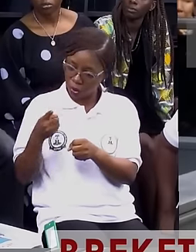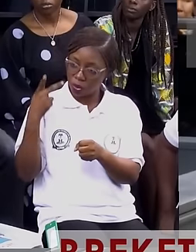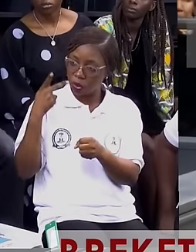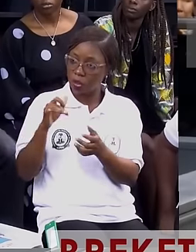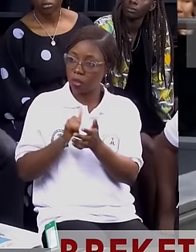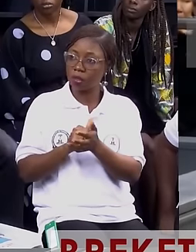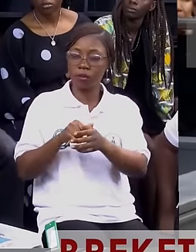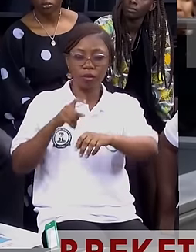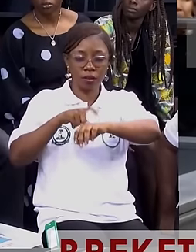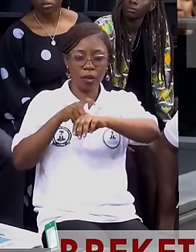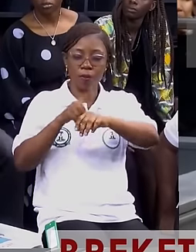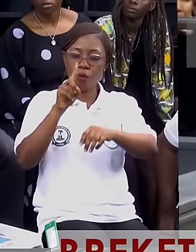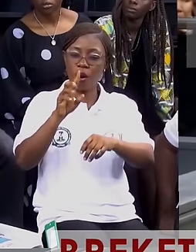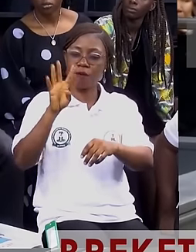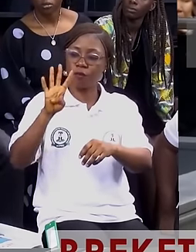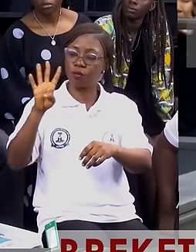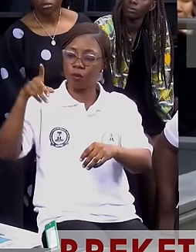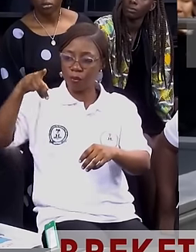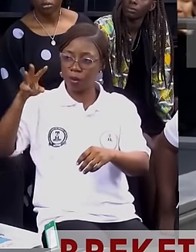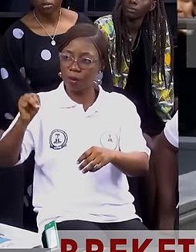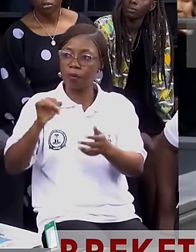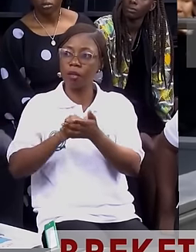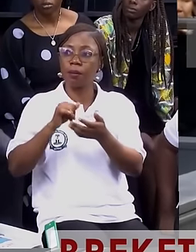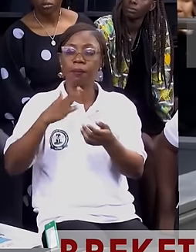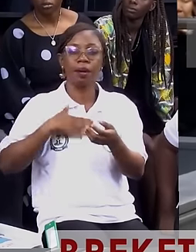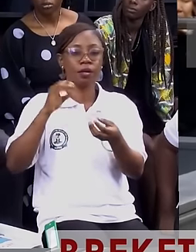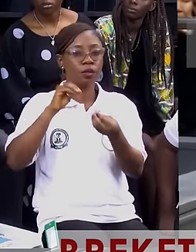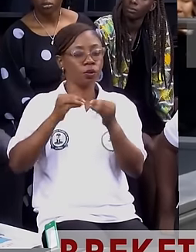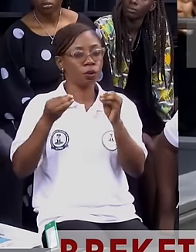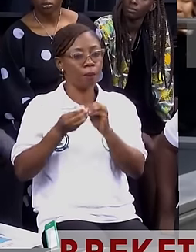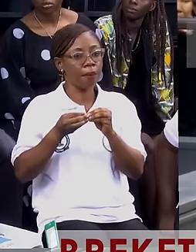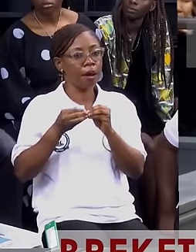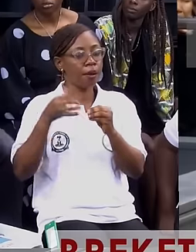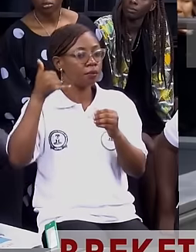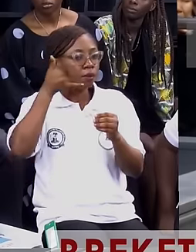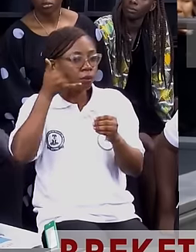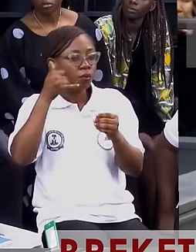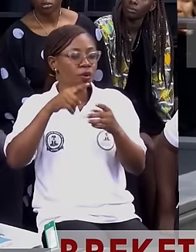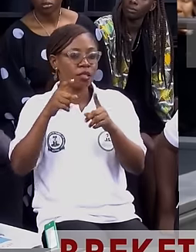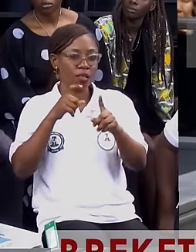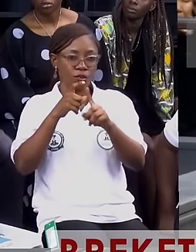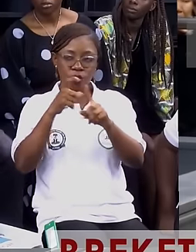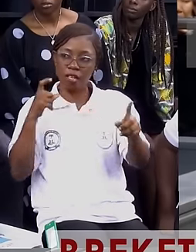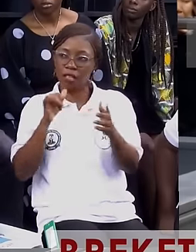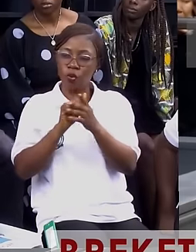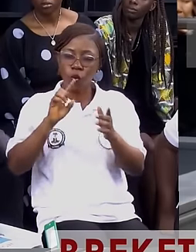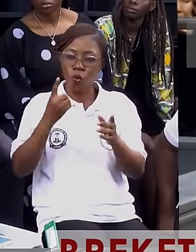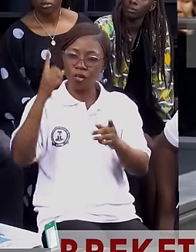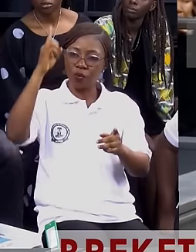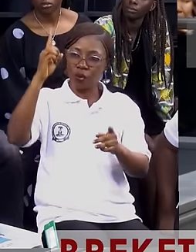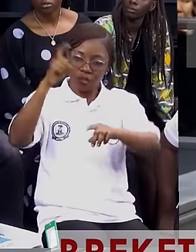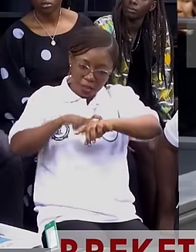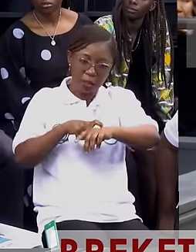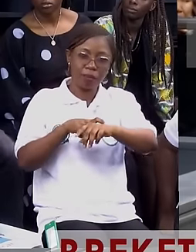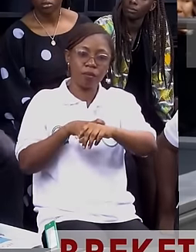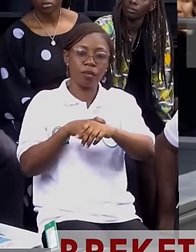was 1:44 p.m. And they said my husband dialed the number when they track her line, that it was just once that he